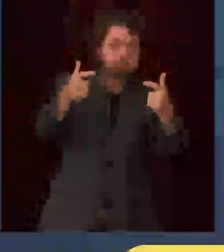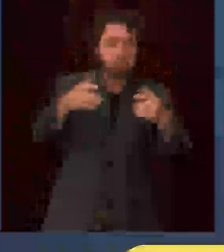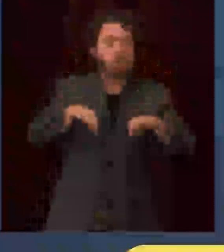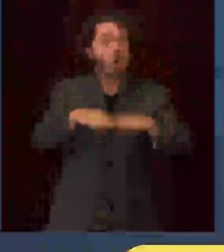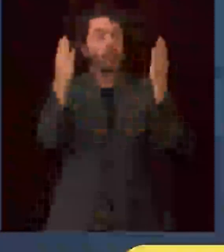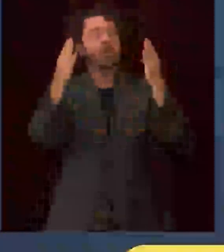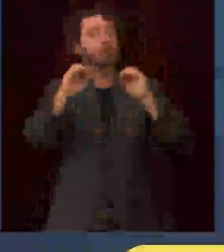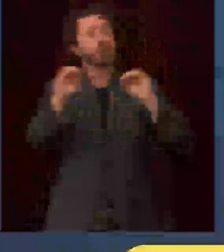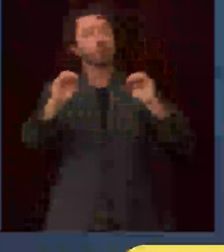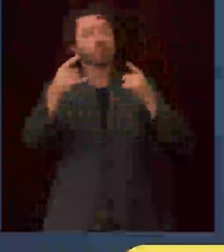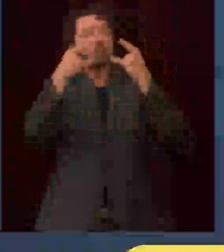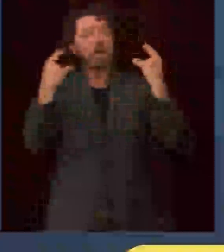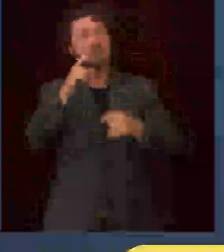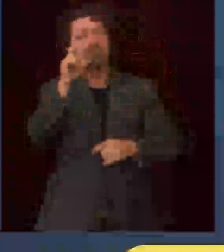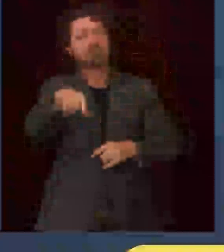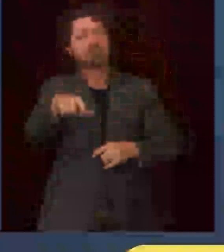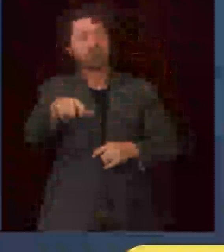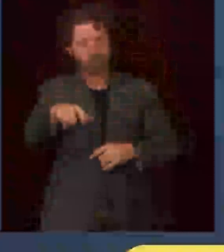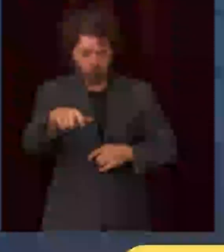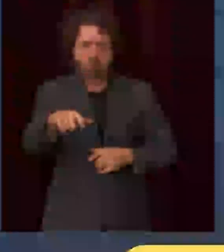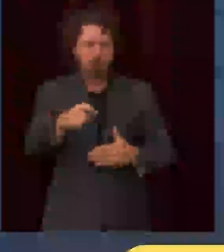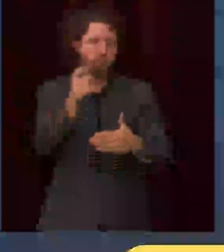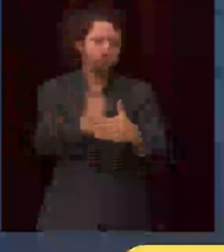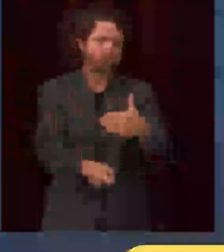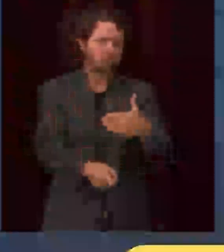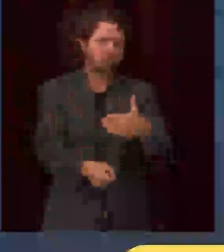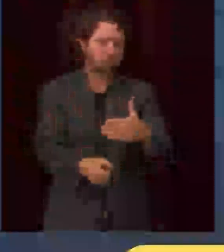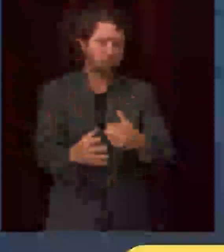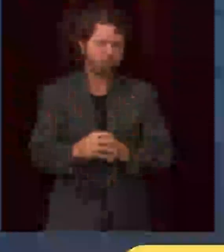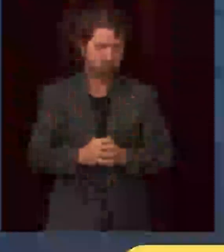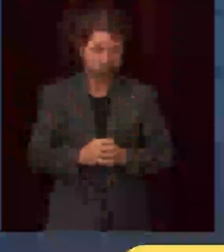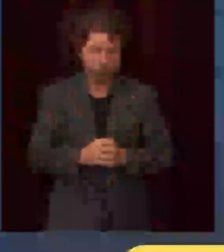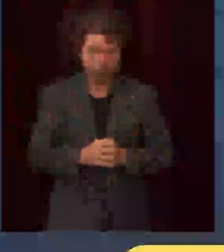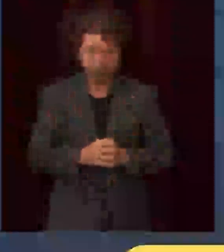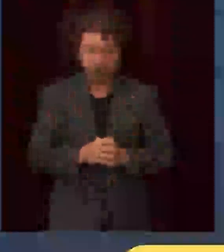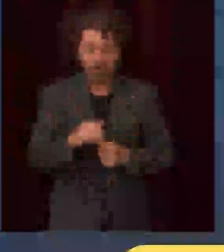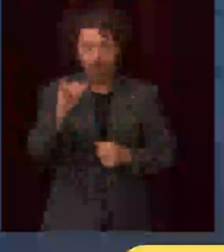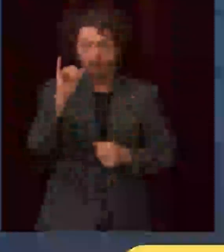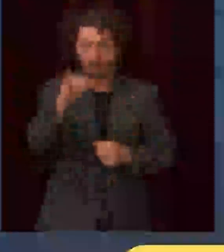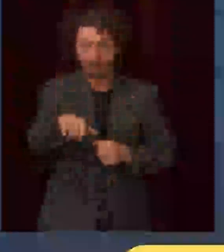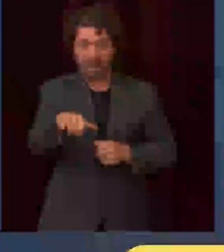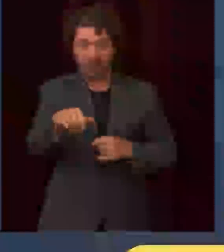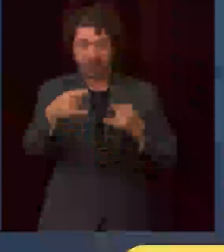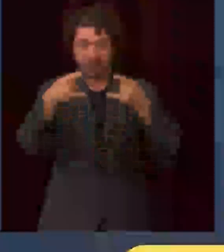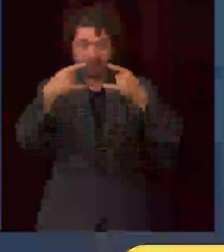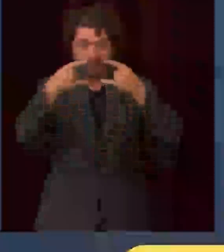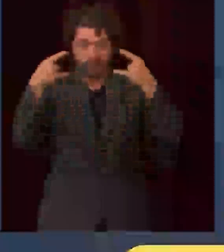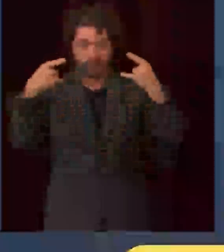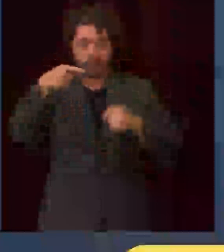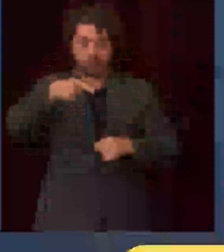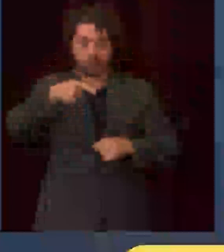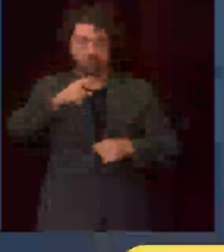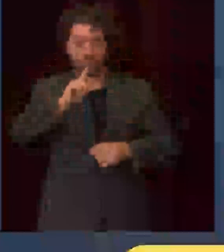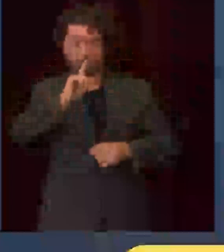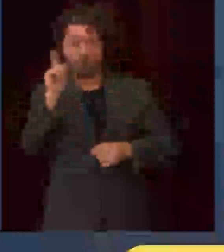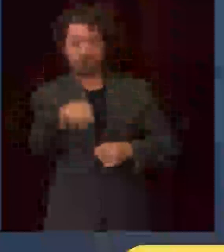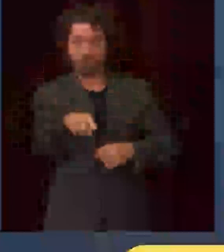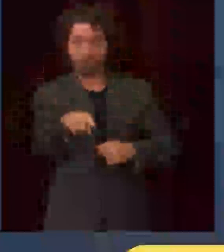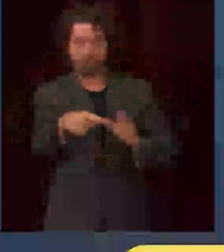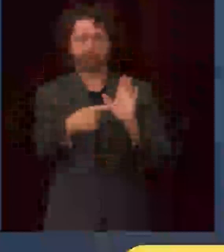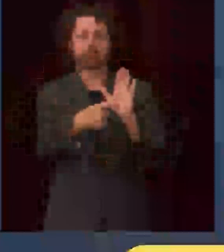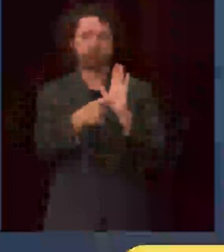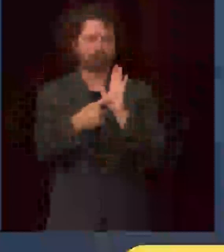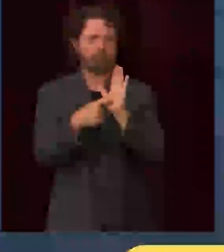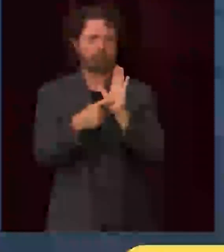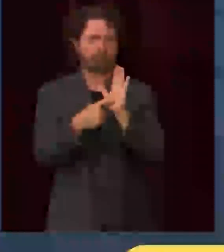But there is requirements in this order. Stores will be required to post a sign